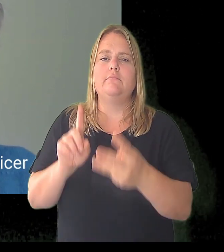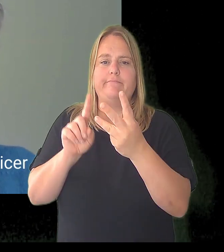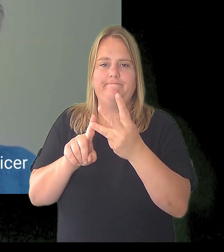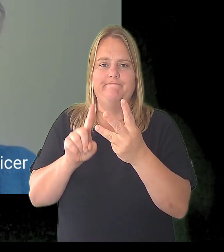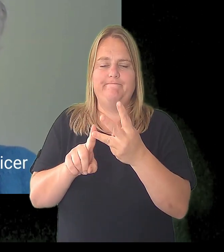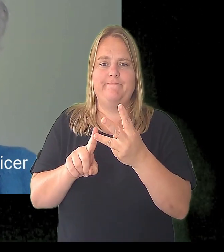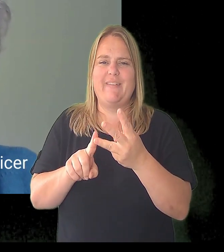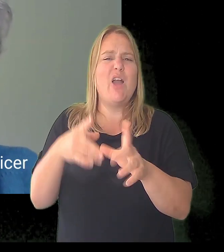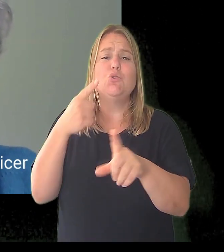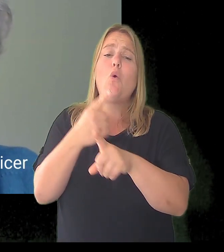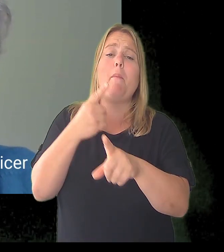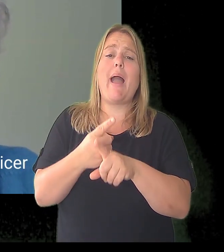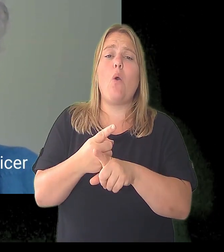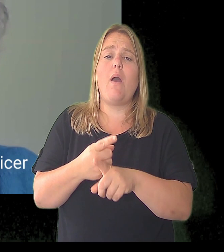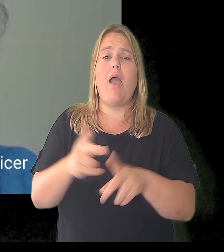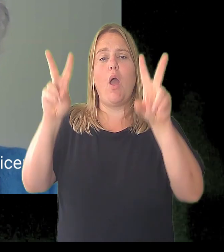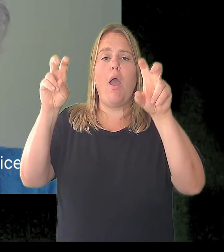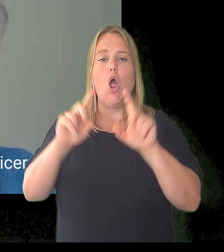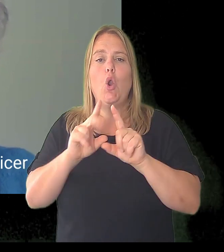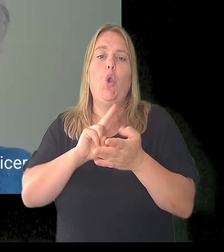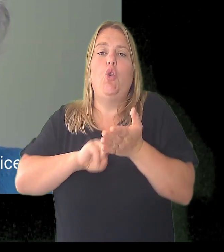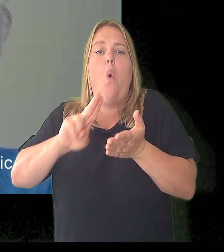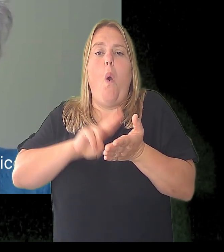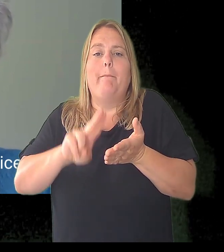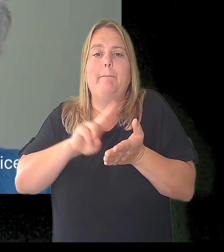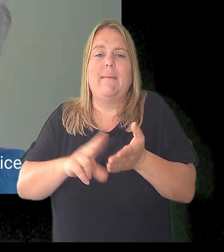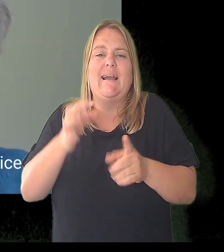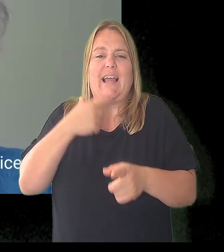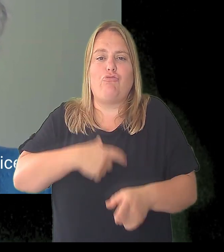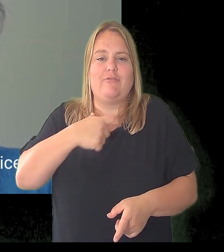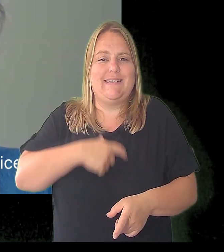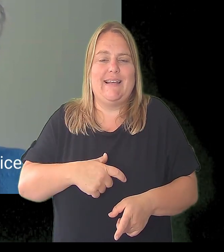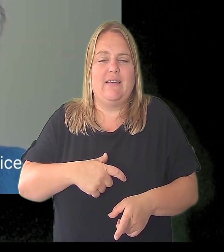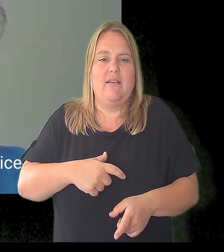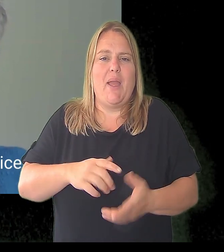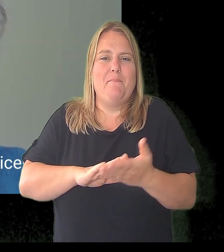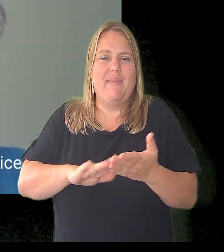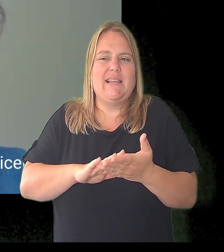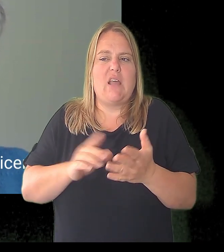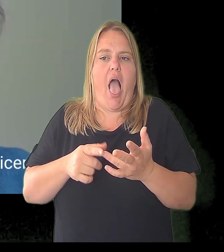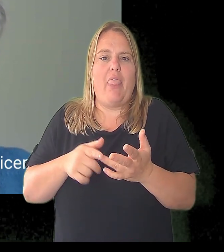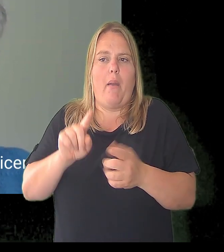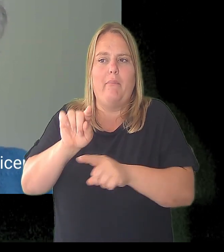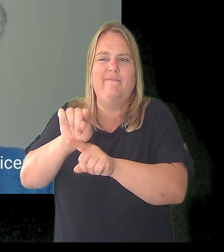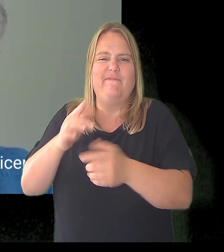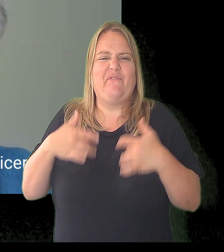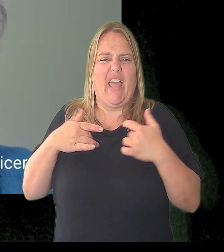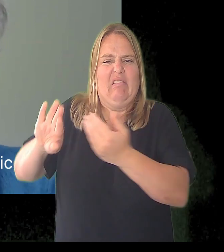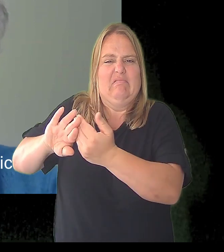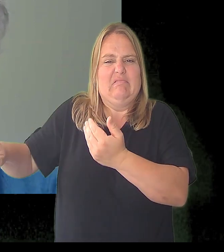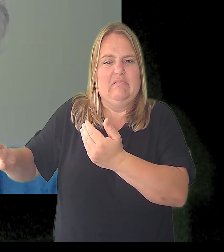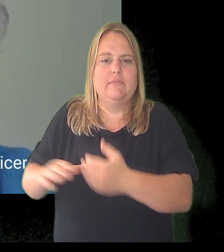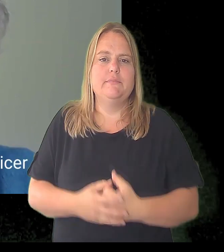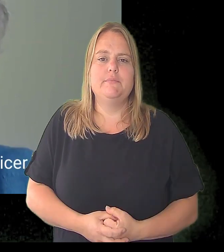relevant, and to avoid language that portrays a certain characteristic as the norm and therefore suggests that anyone else